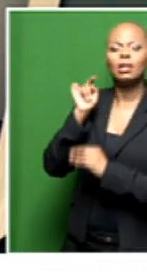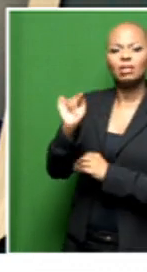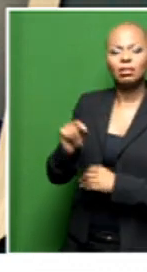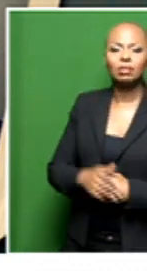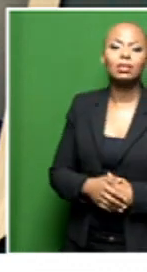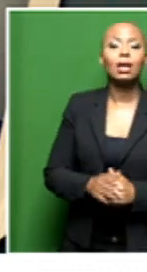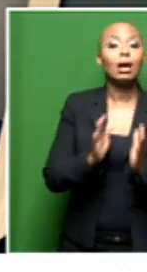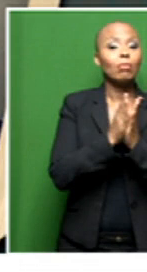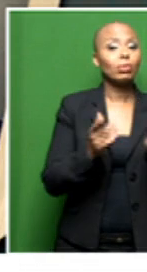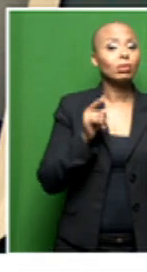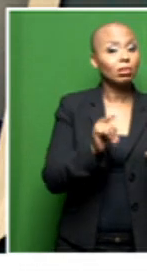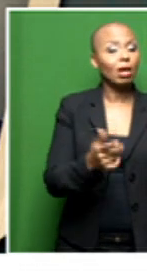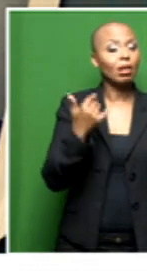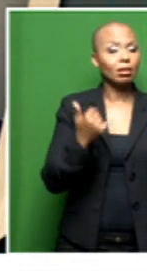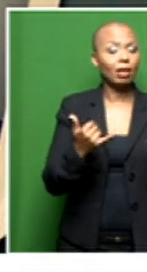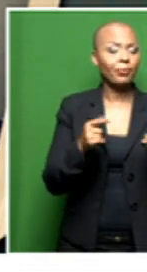in the book, and